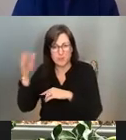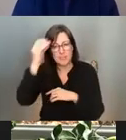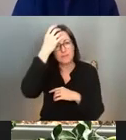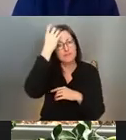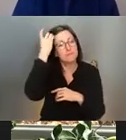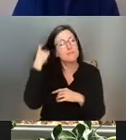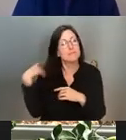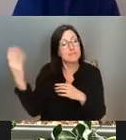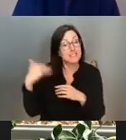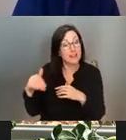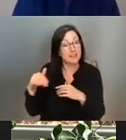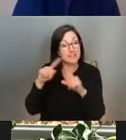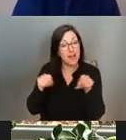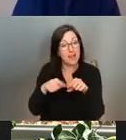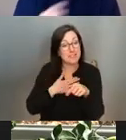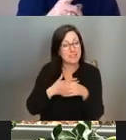please.